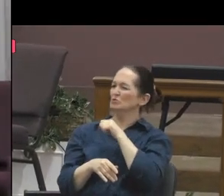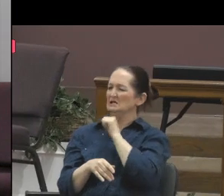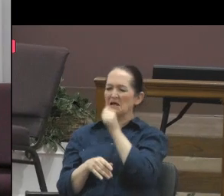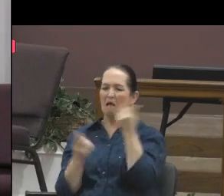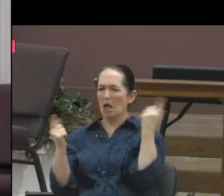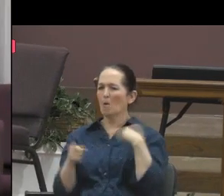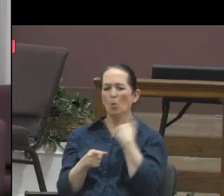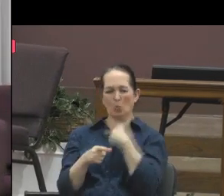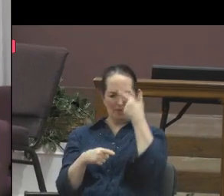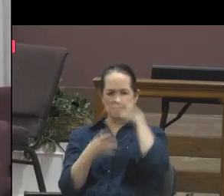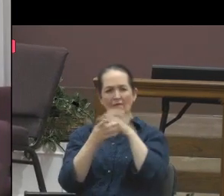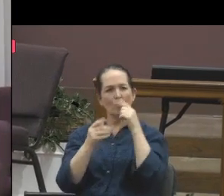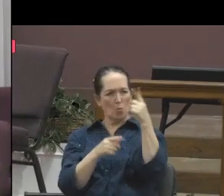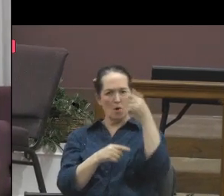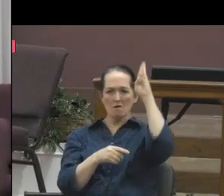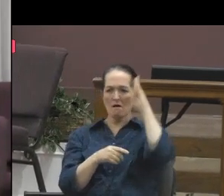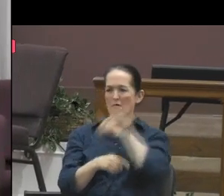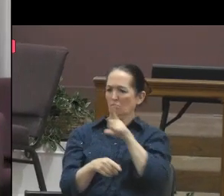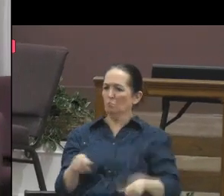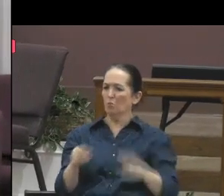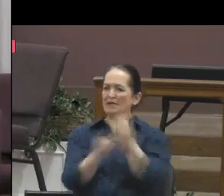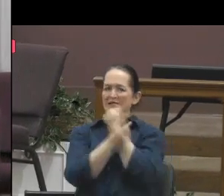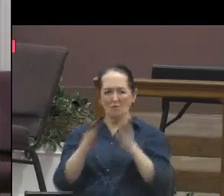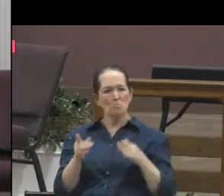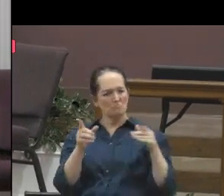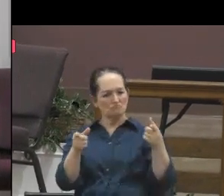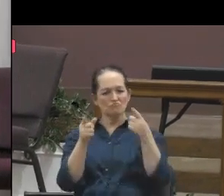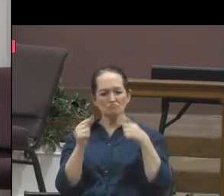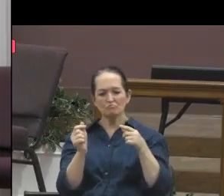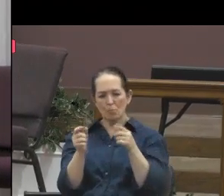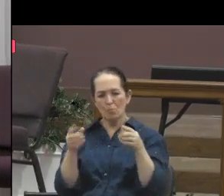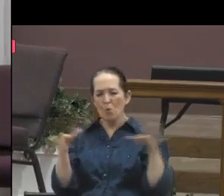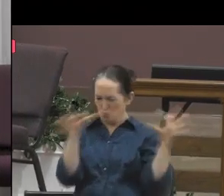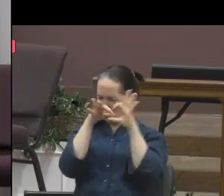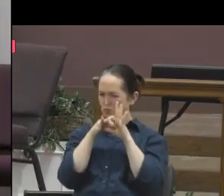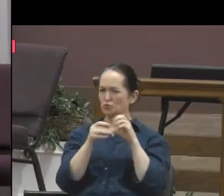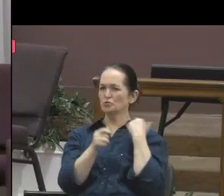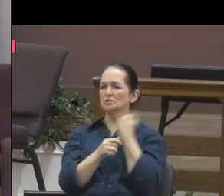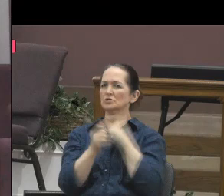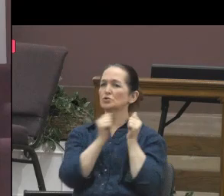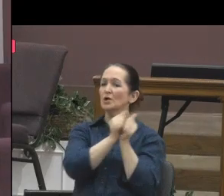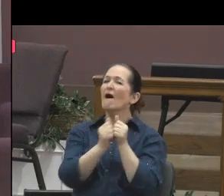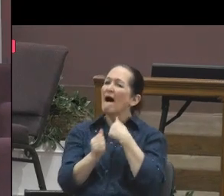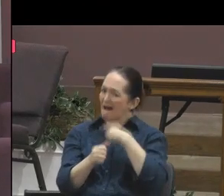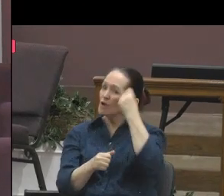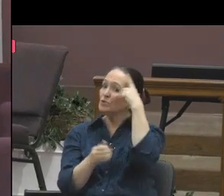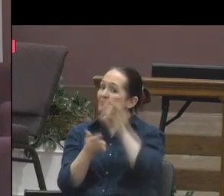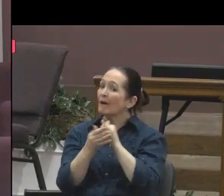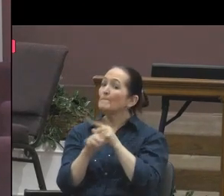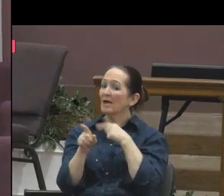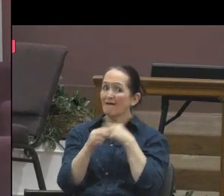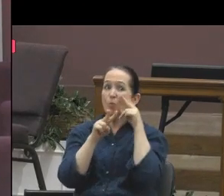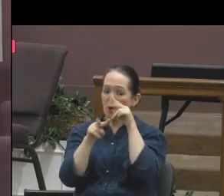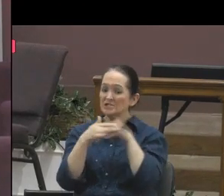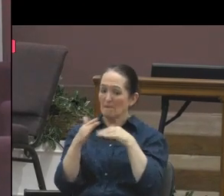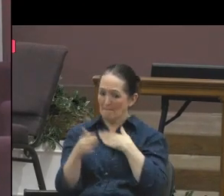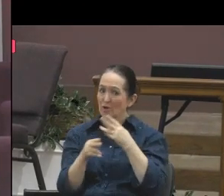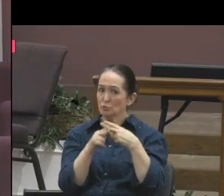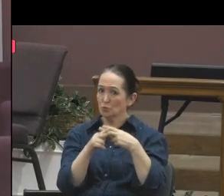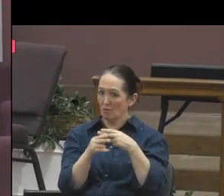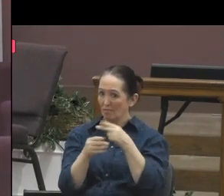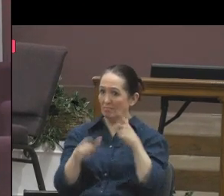Savior that unifies us together. Yes, I realize that, but I have watched, even within my short